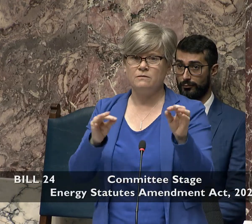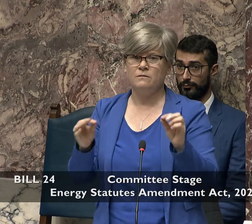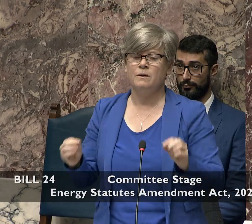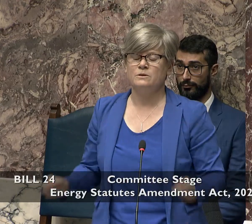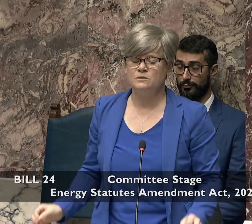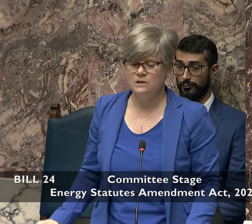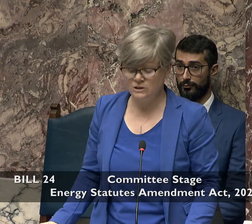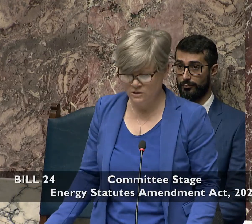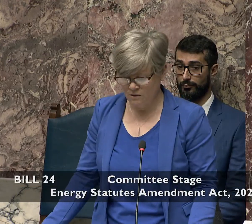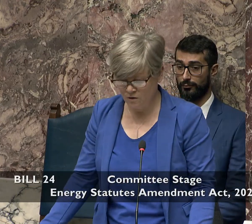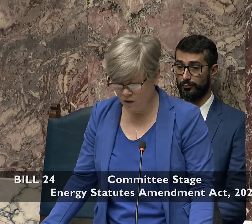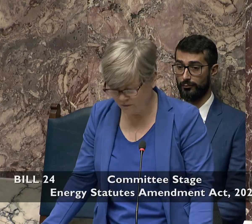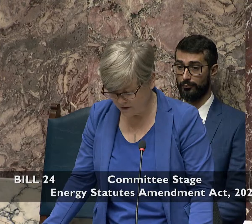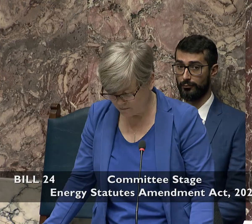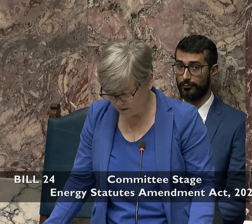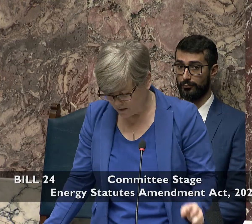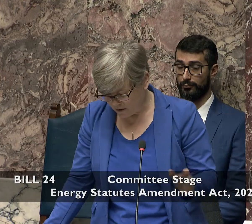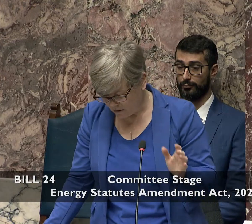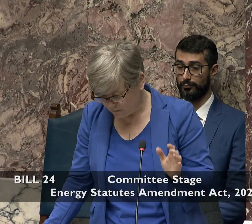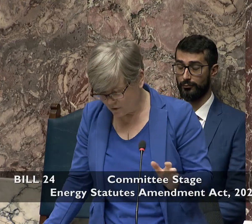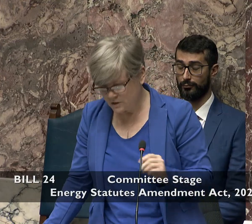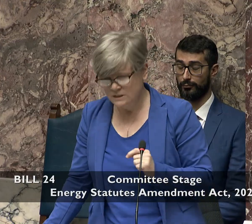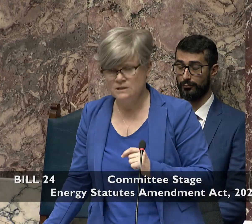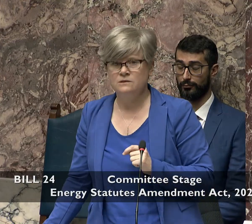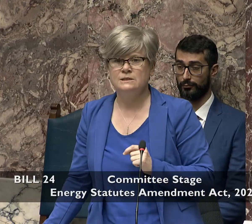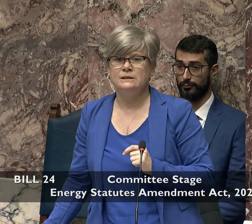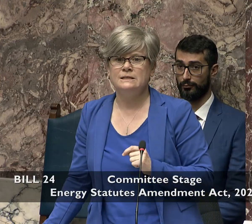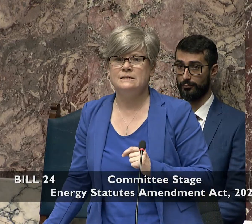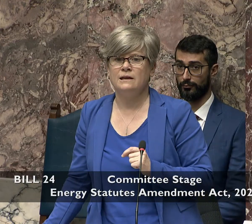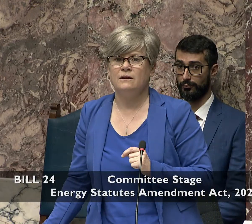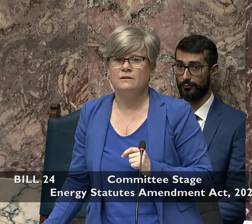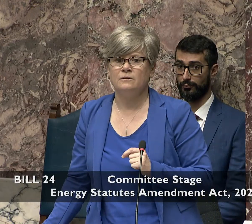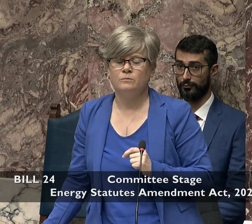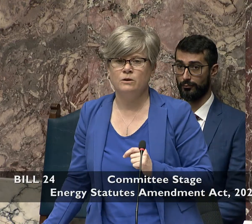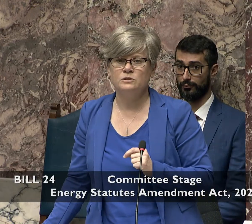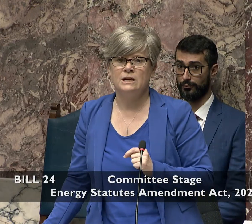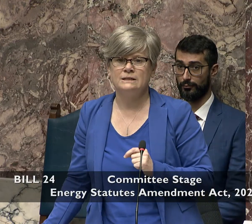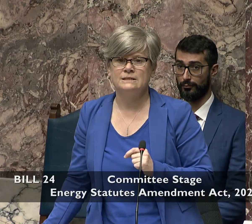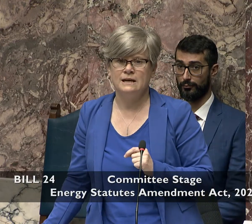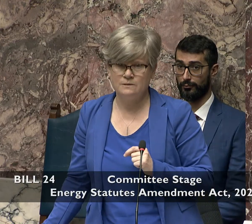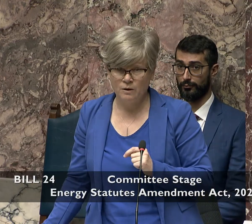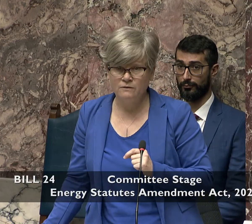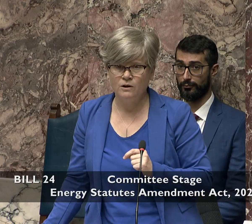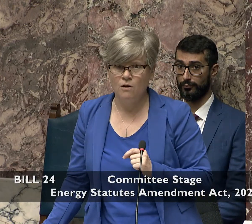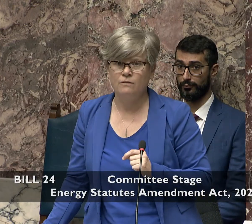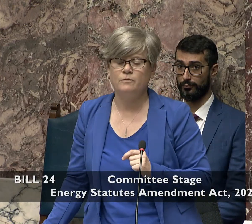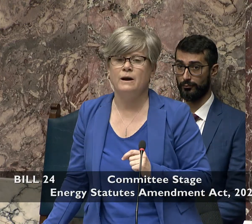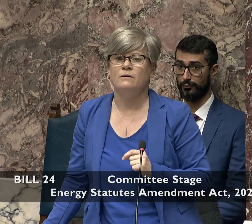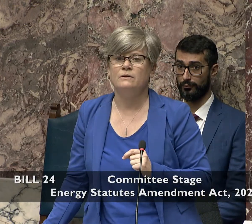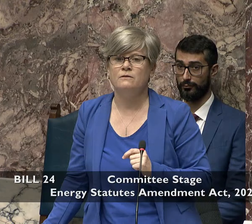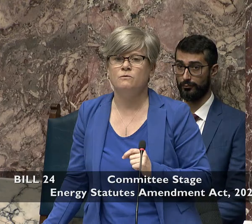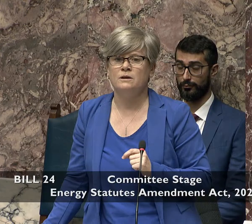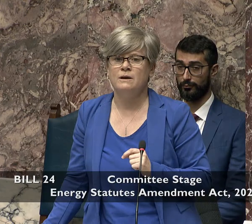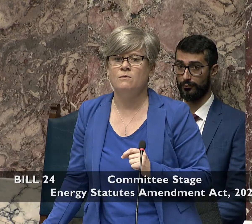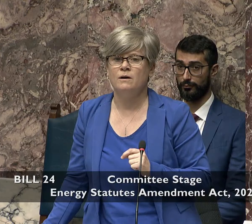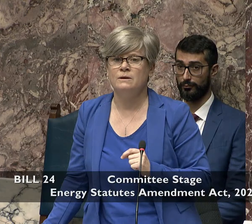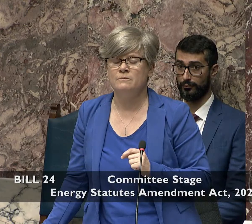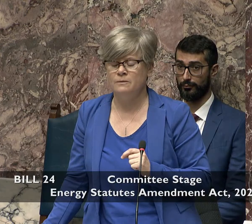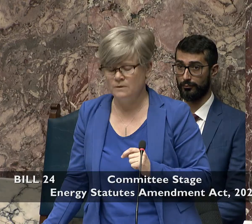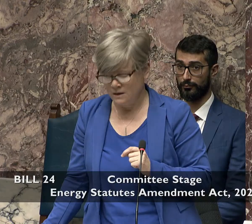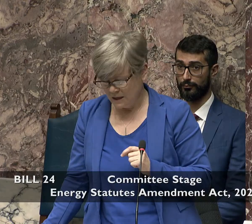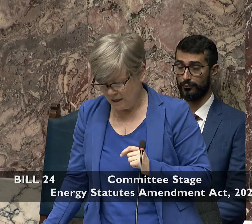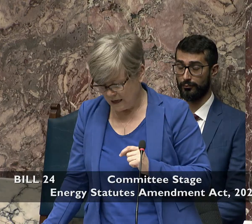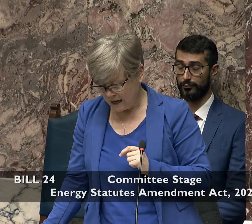I think the member's touching on all of them. First is the utility scale projects as part of the call for power, the 40